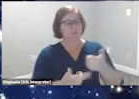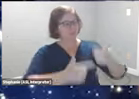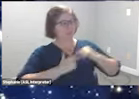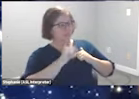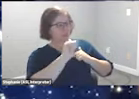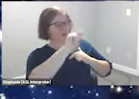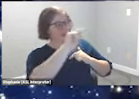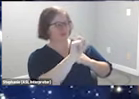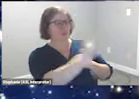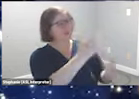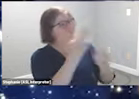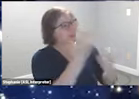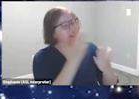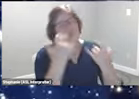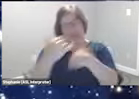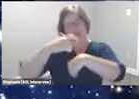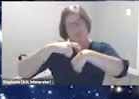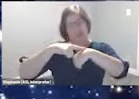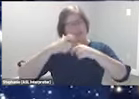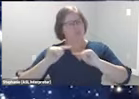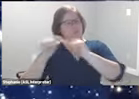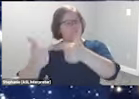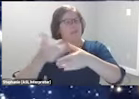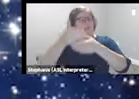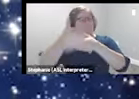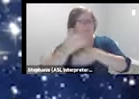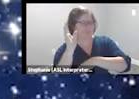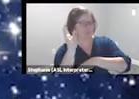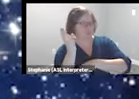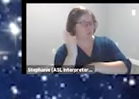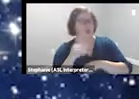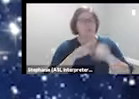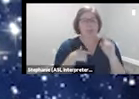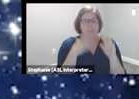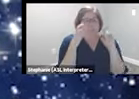do unfortunately have to move on to the next speaker, but hopefully there will be some time at the group section